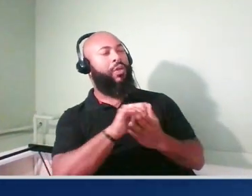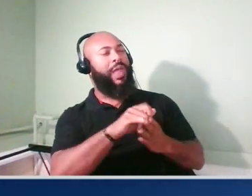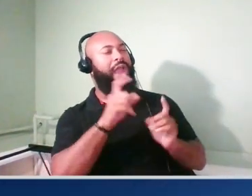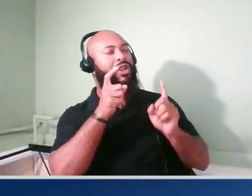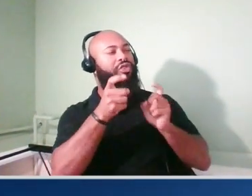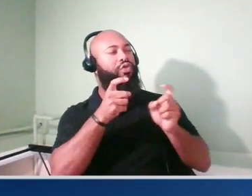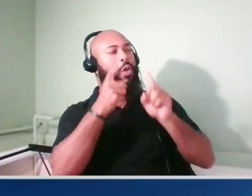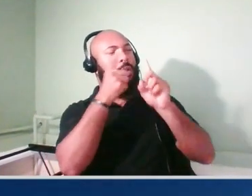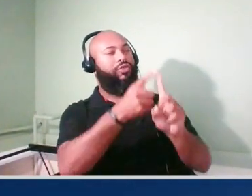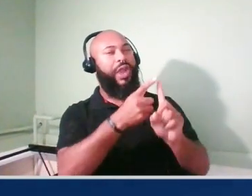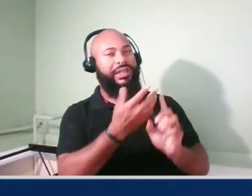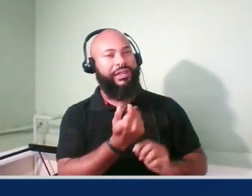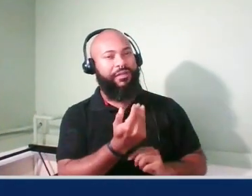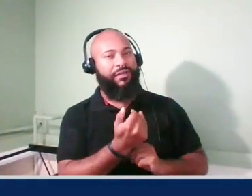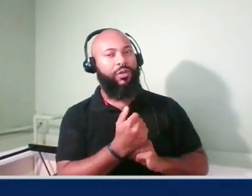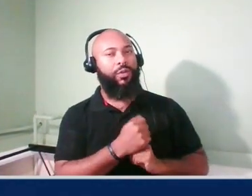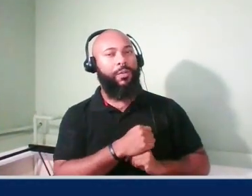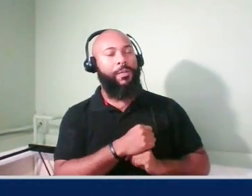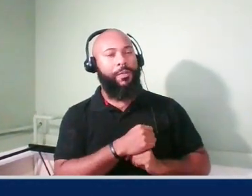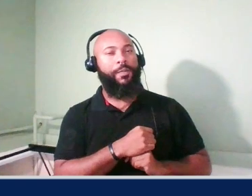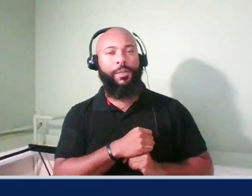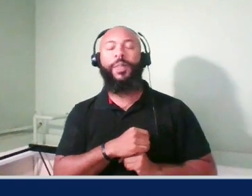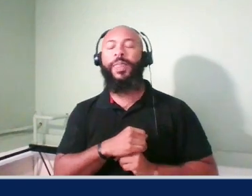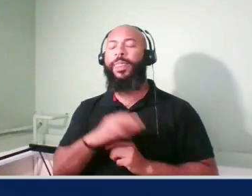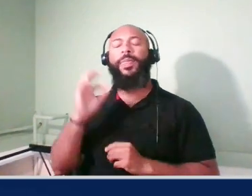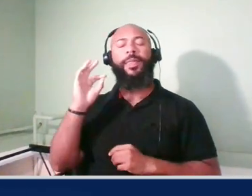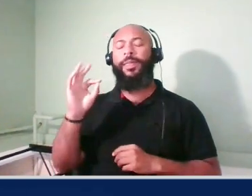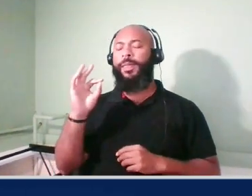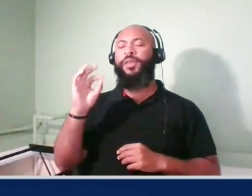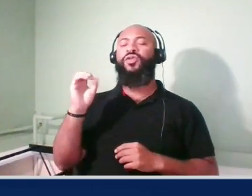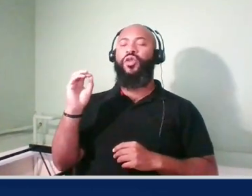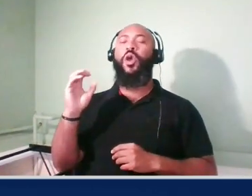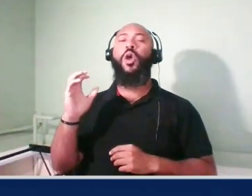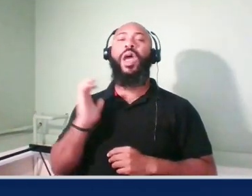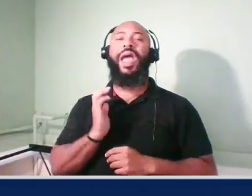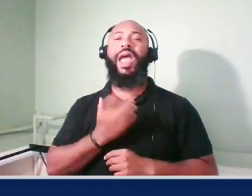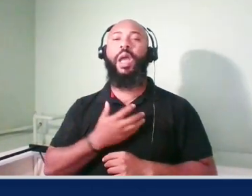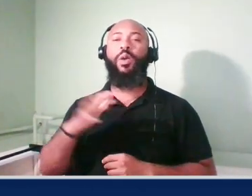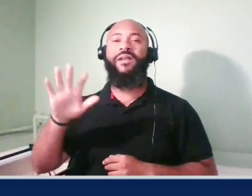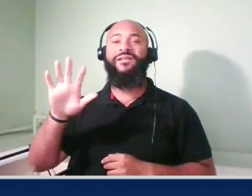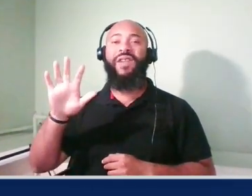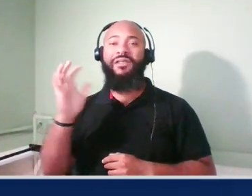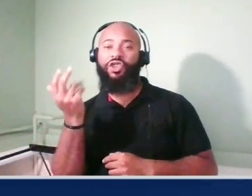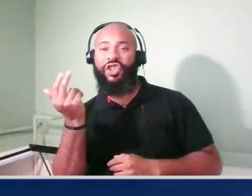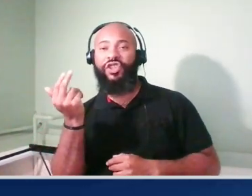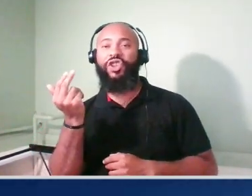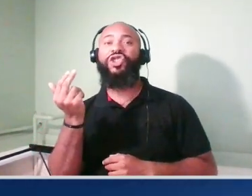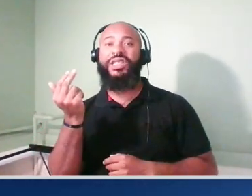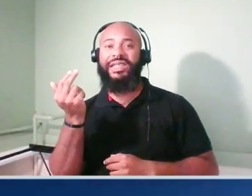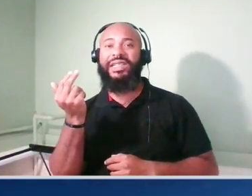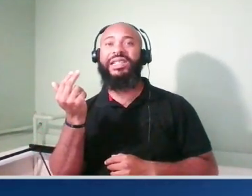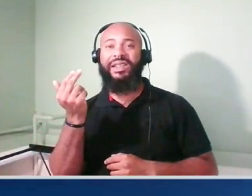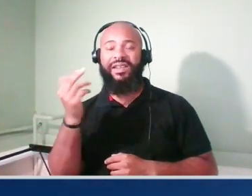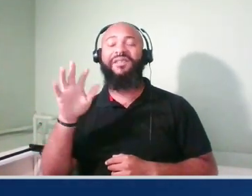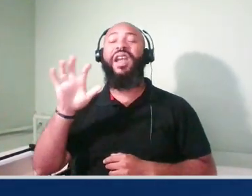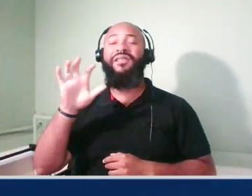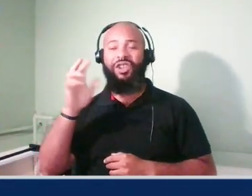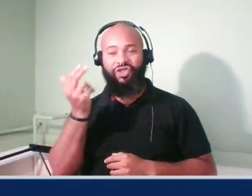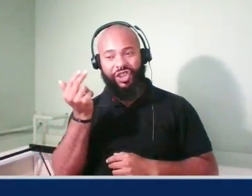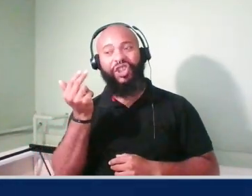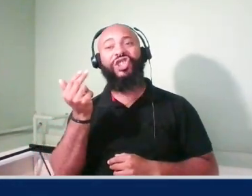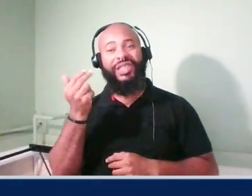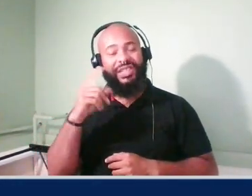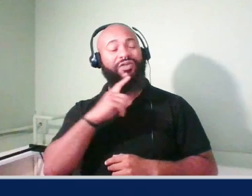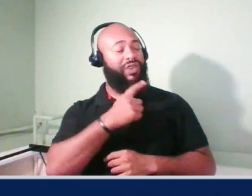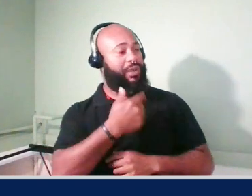Back? Absolutely. So our 513 controls that we have today, right, as you said. 513, that's okay. Correct, yes,